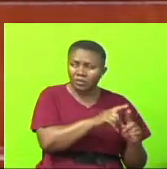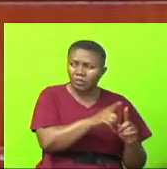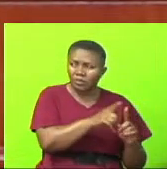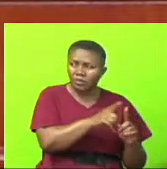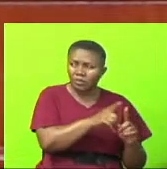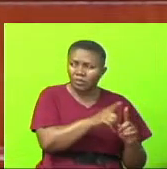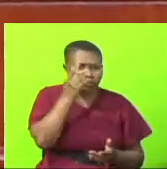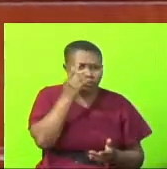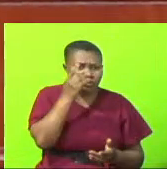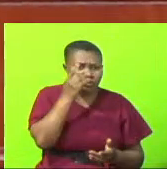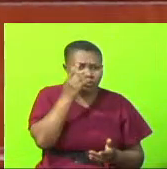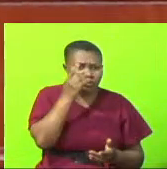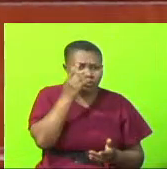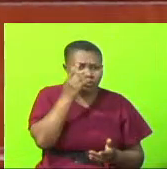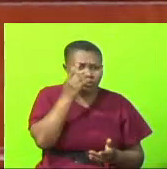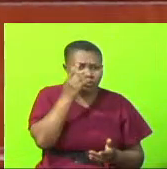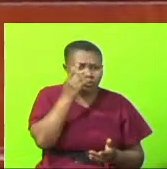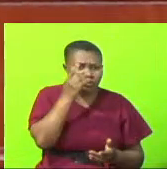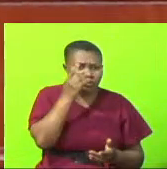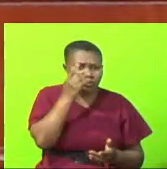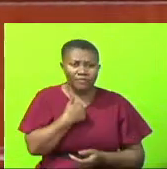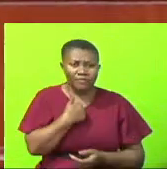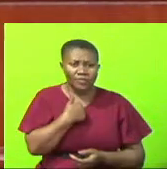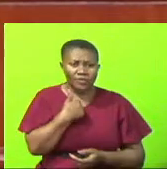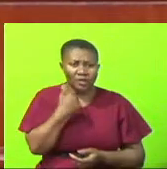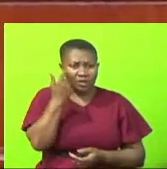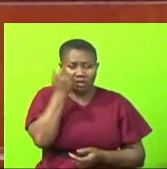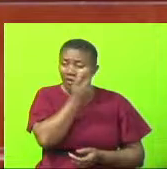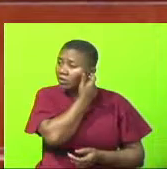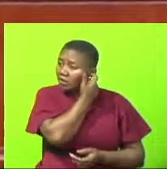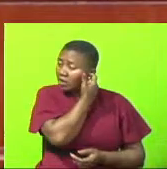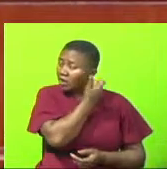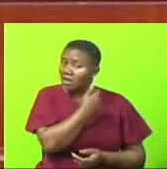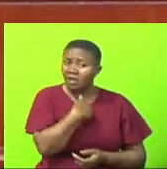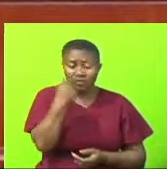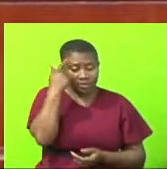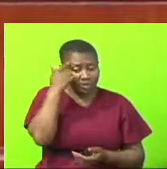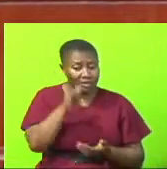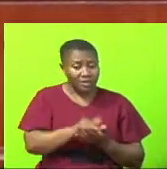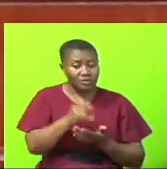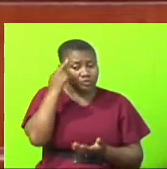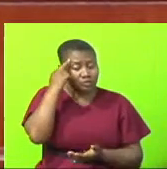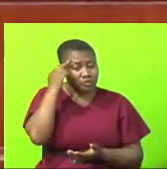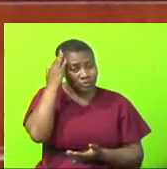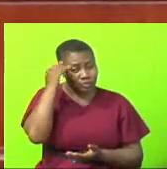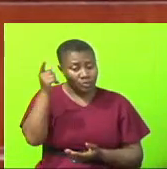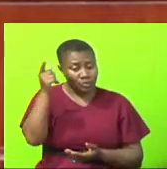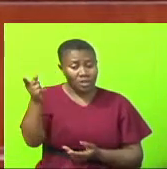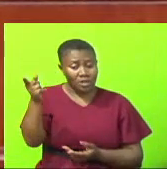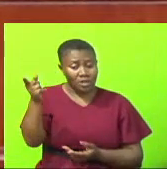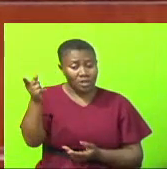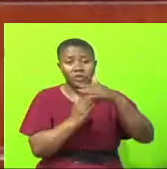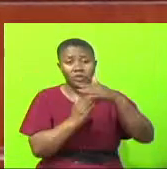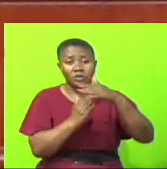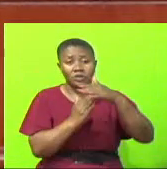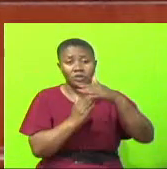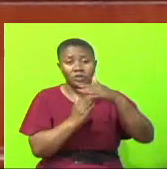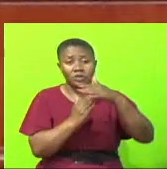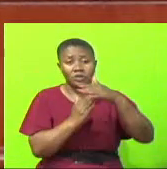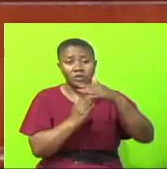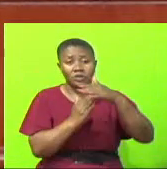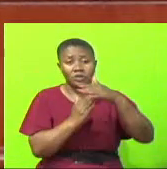I really understand why you are raising your point of order, but please let's allow him to continue.